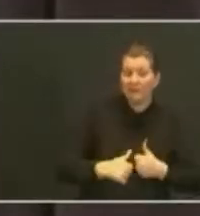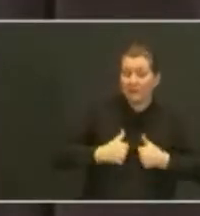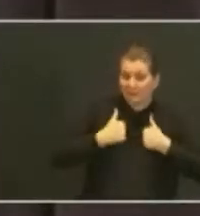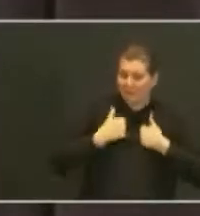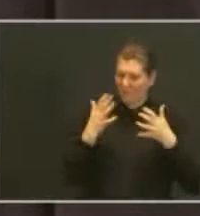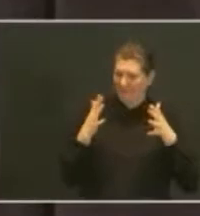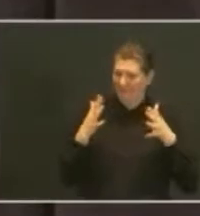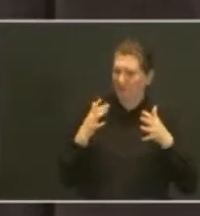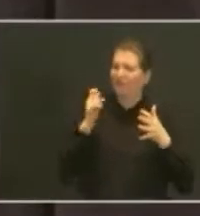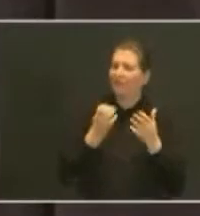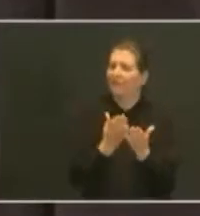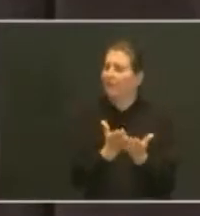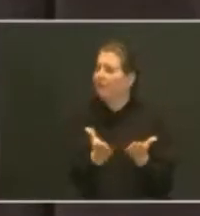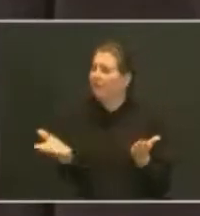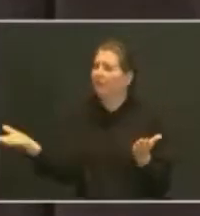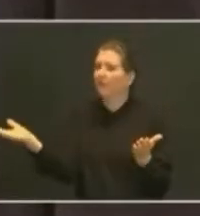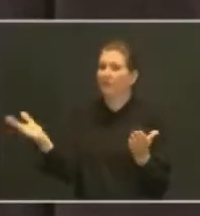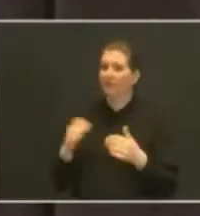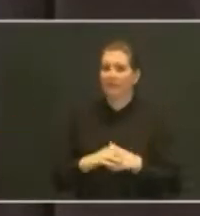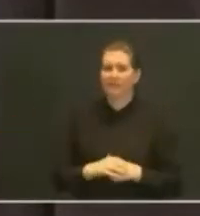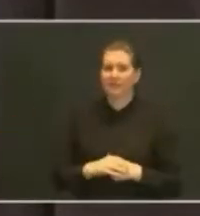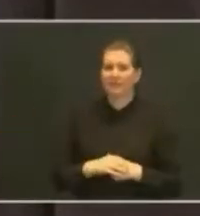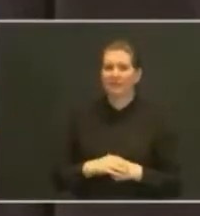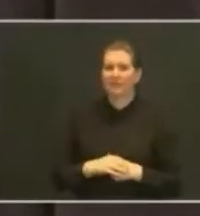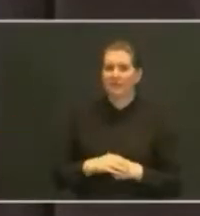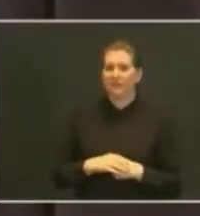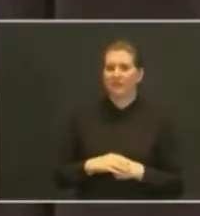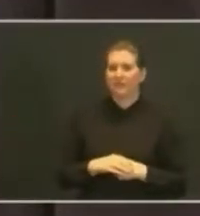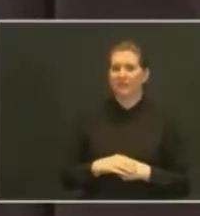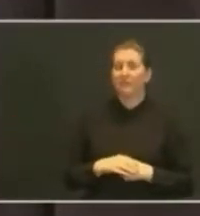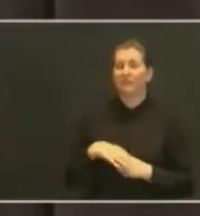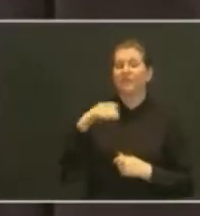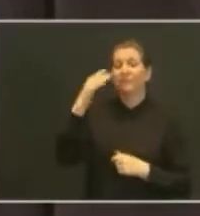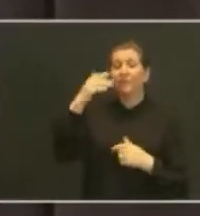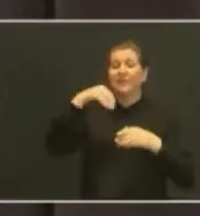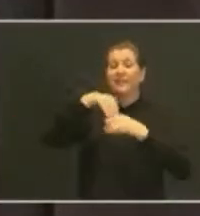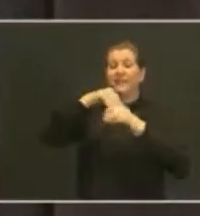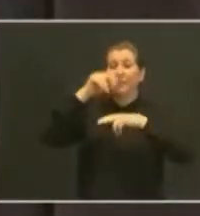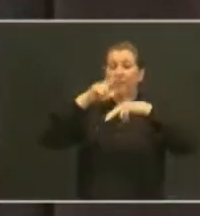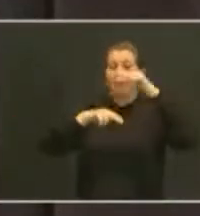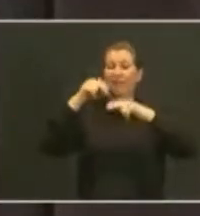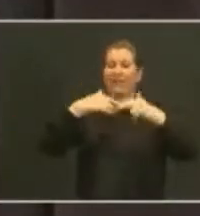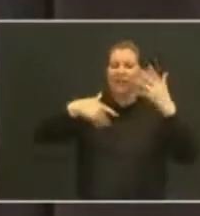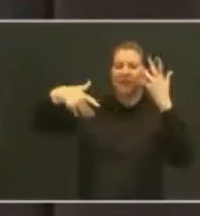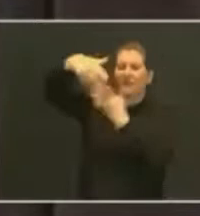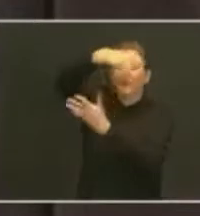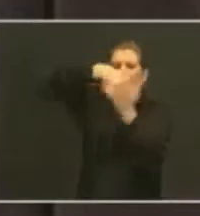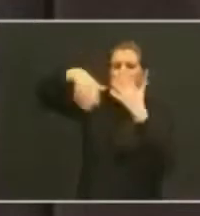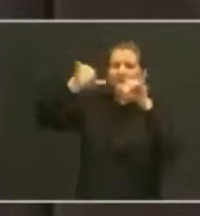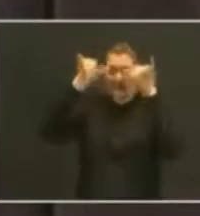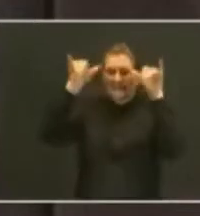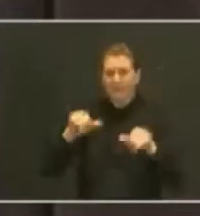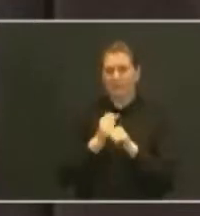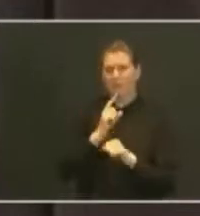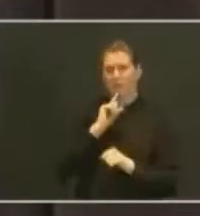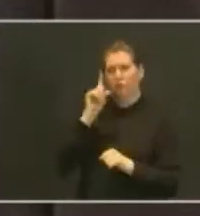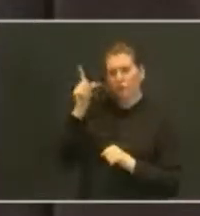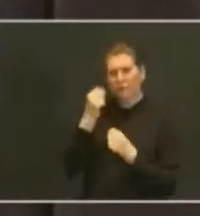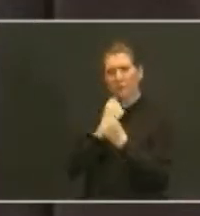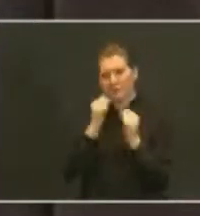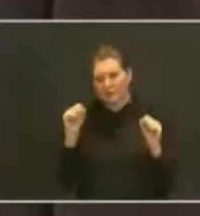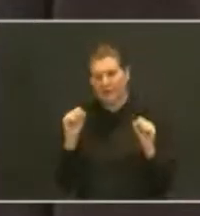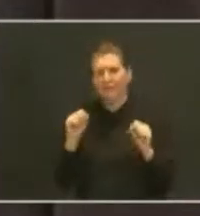that ventilation is as good as possible, and to continue to follow the rules on mask wearing